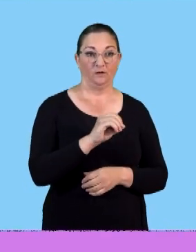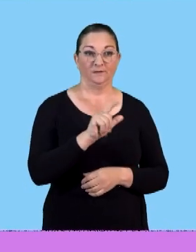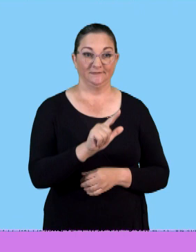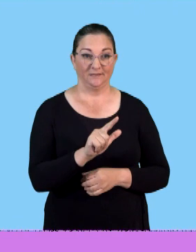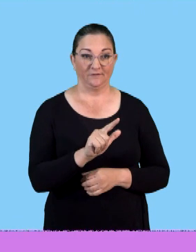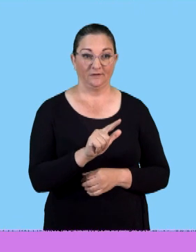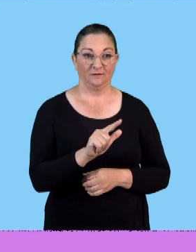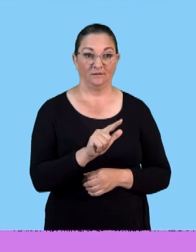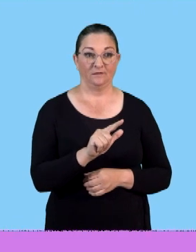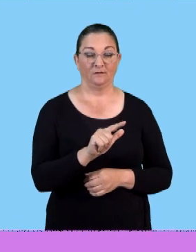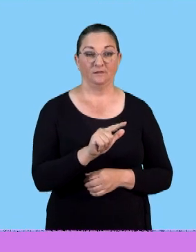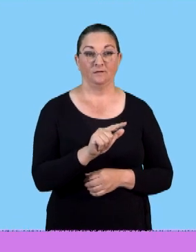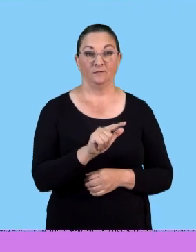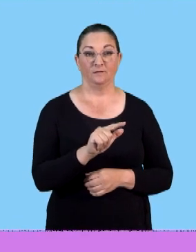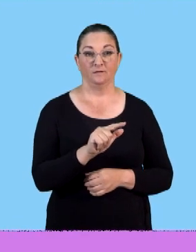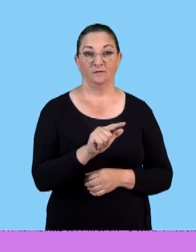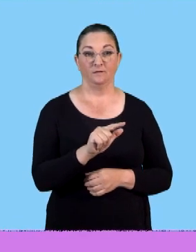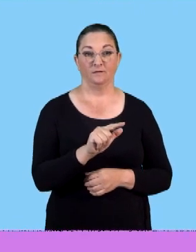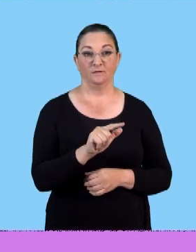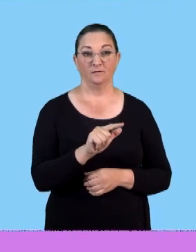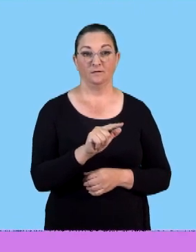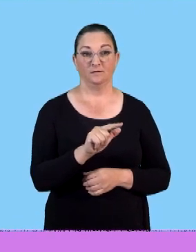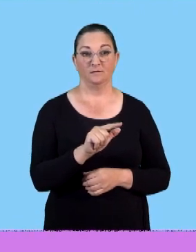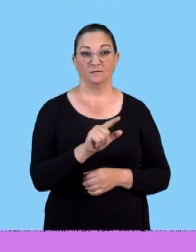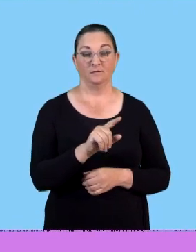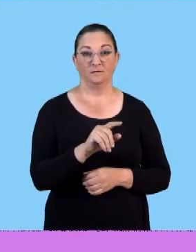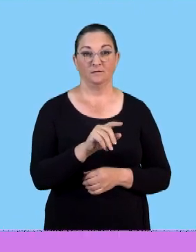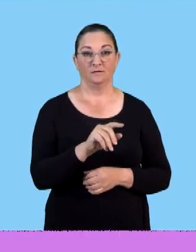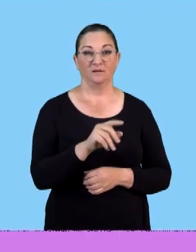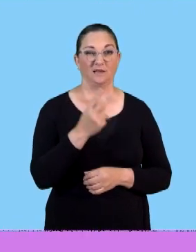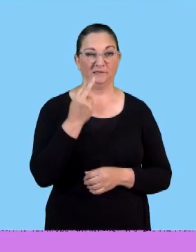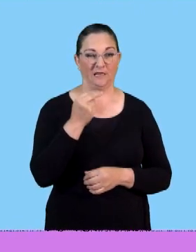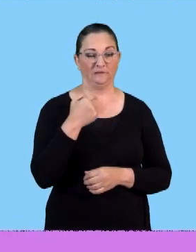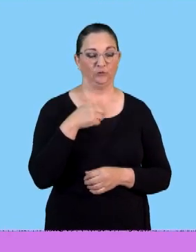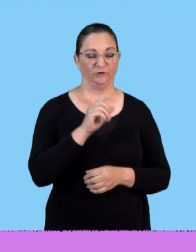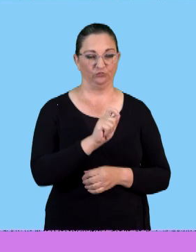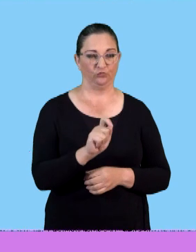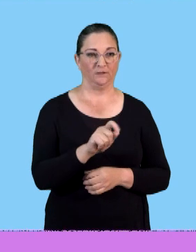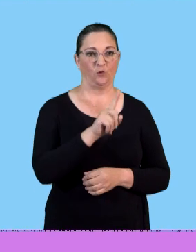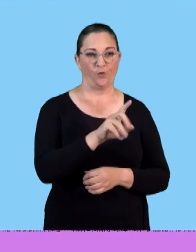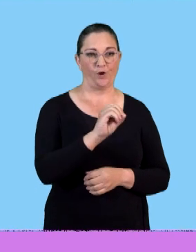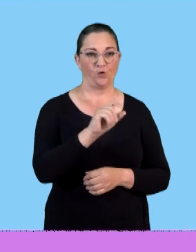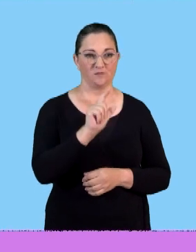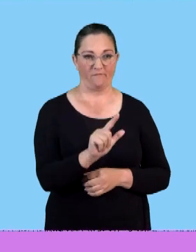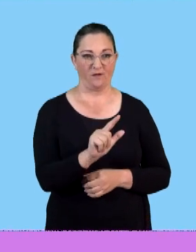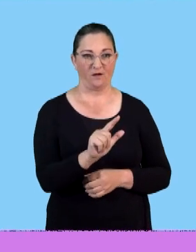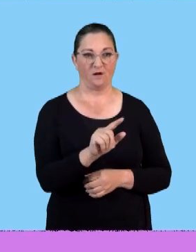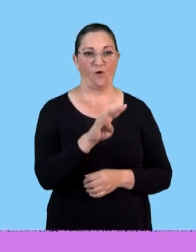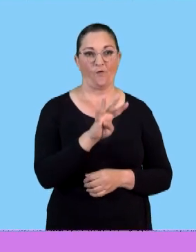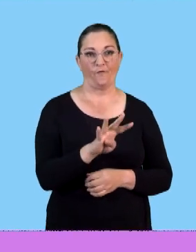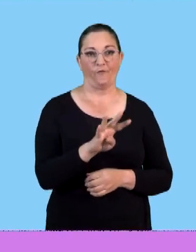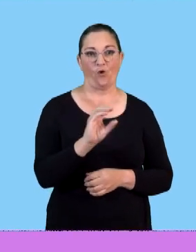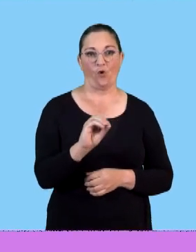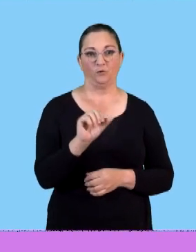There, profit is 107,000. Let me just write that so that it's nice and visible.